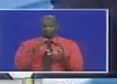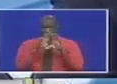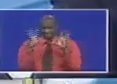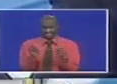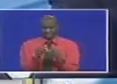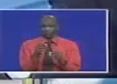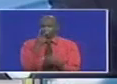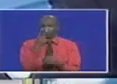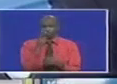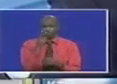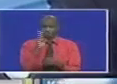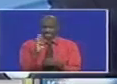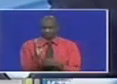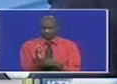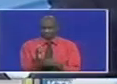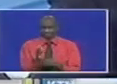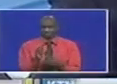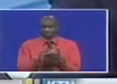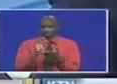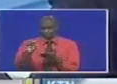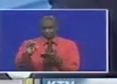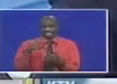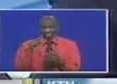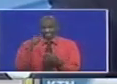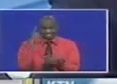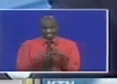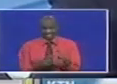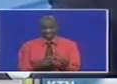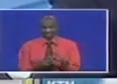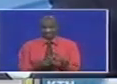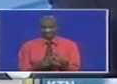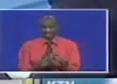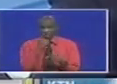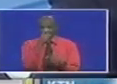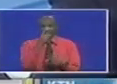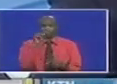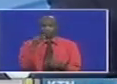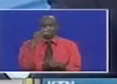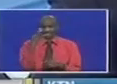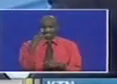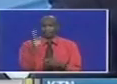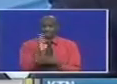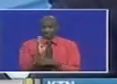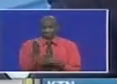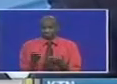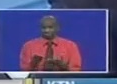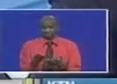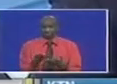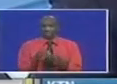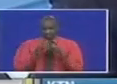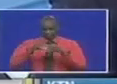2 billion, which was put aside this year, 1.3 billion was devolved to